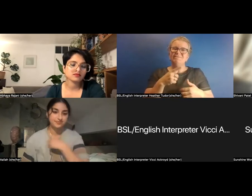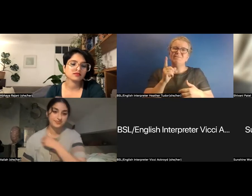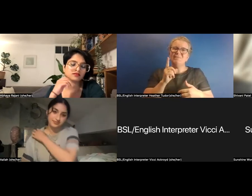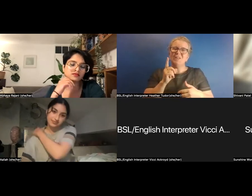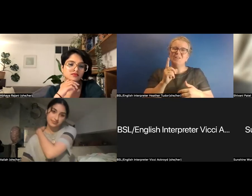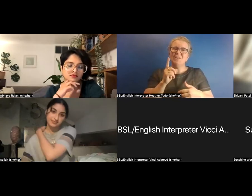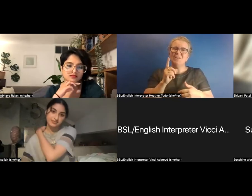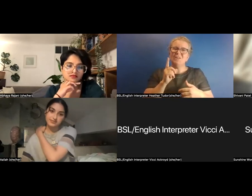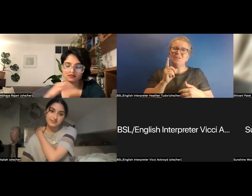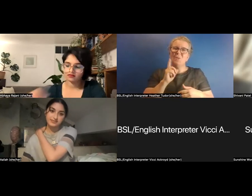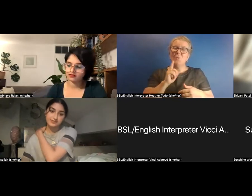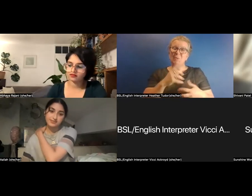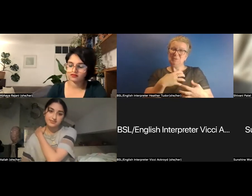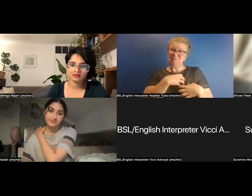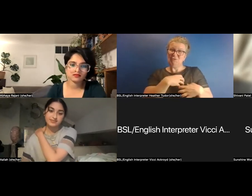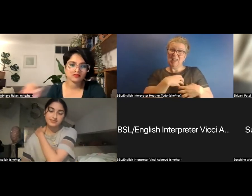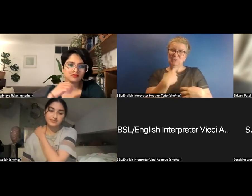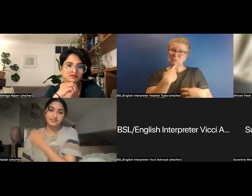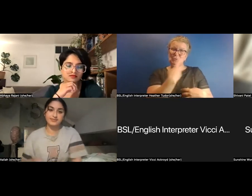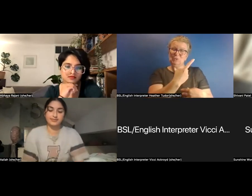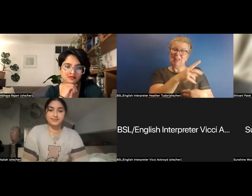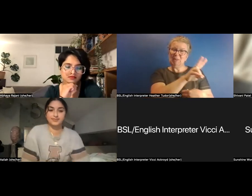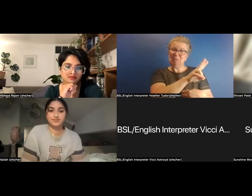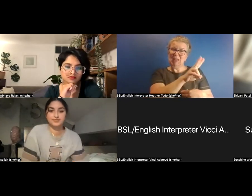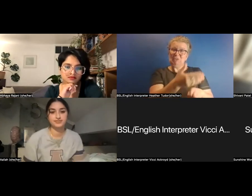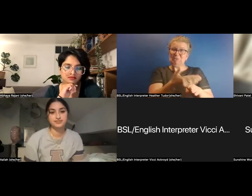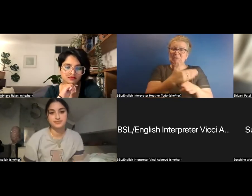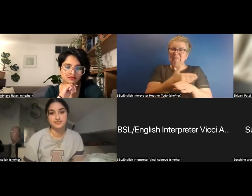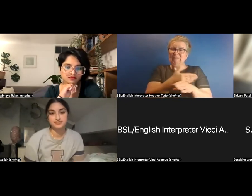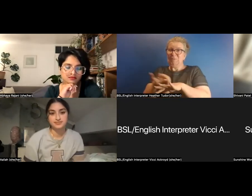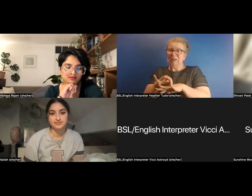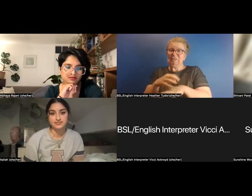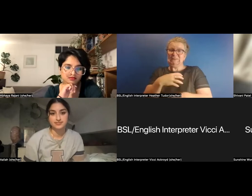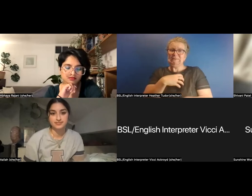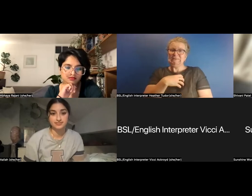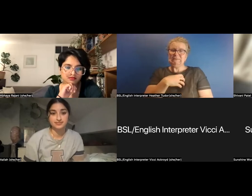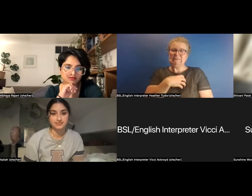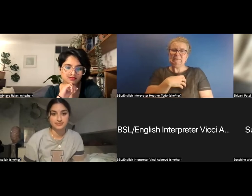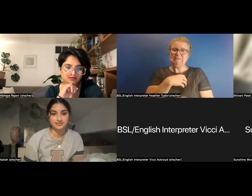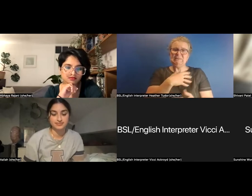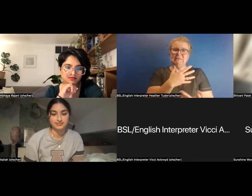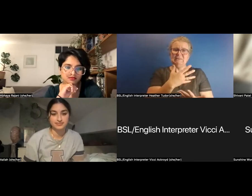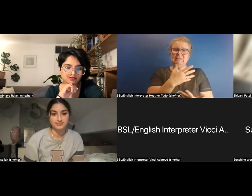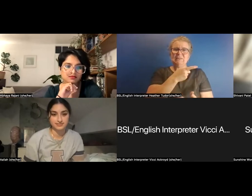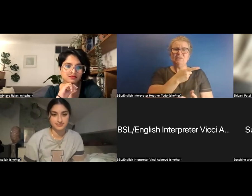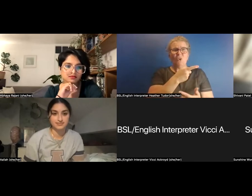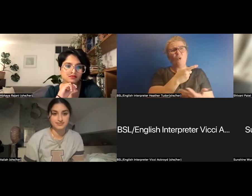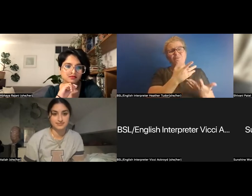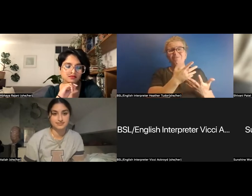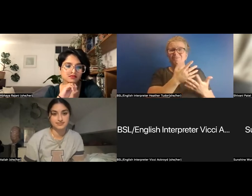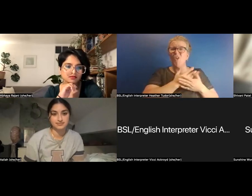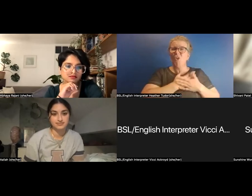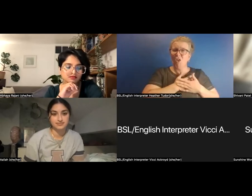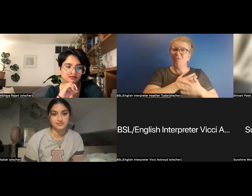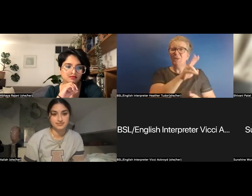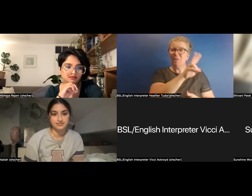married, and the impact that has of like how much she obviously cares for her parents and parents'